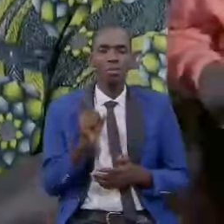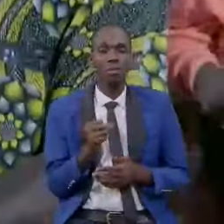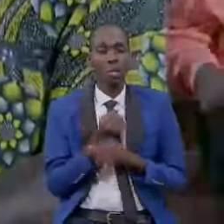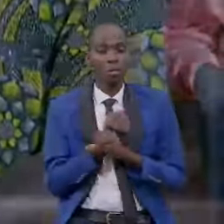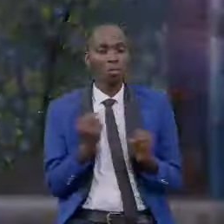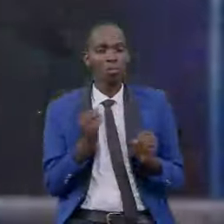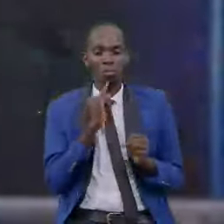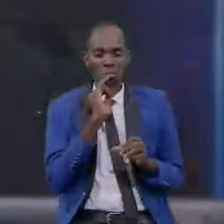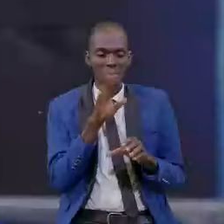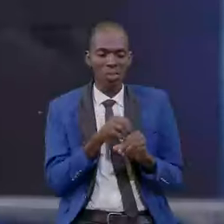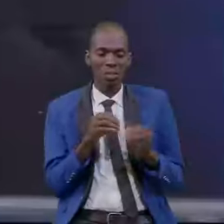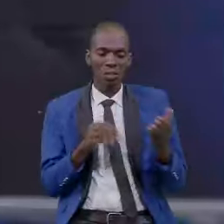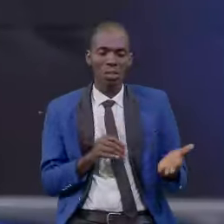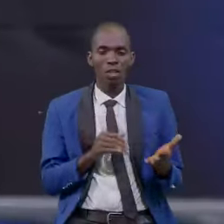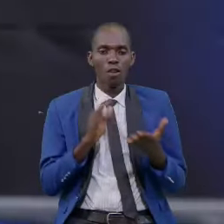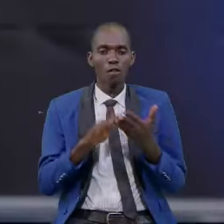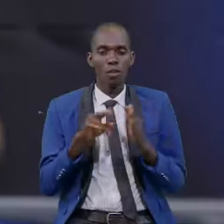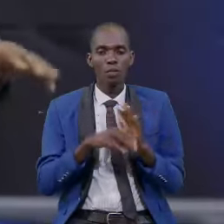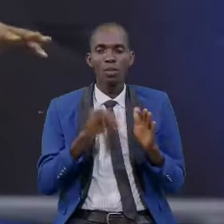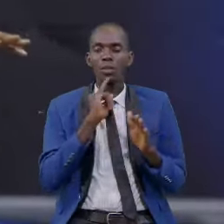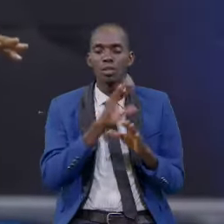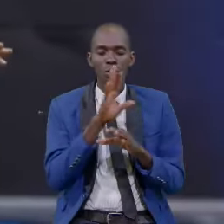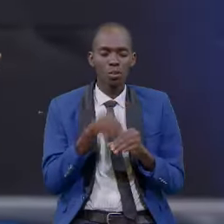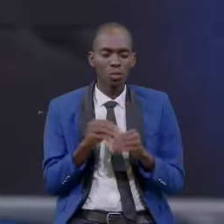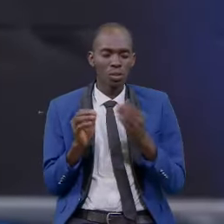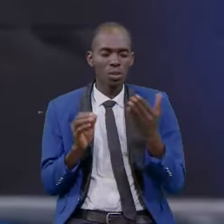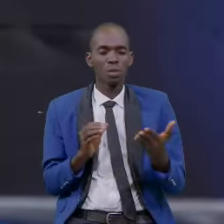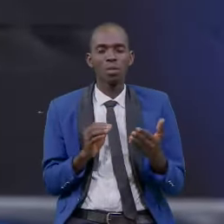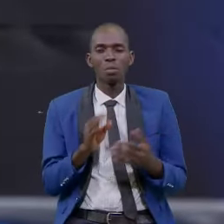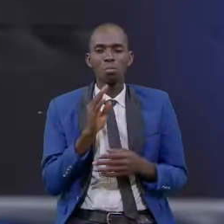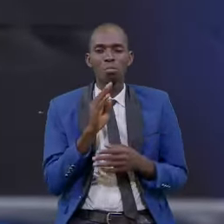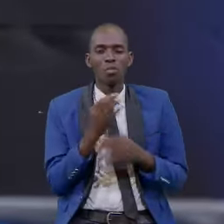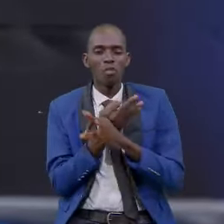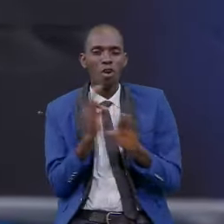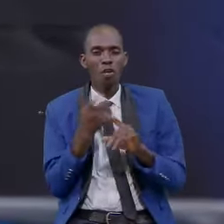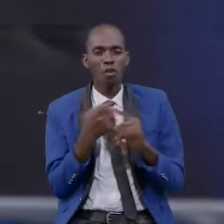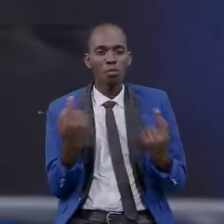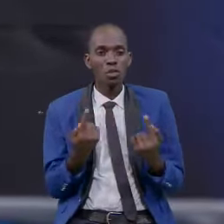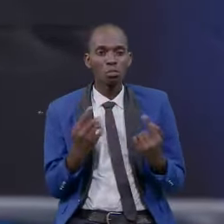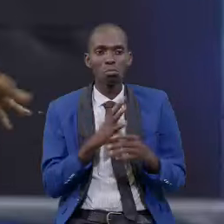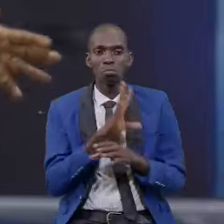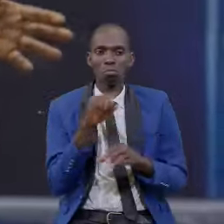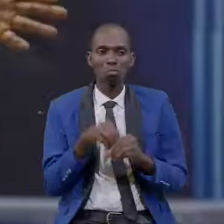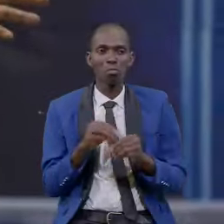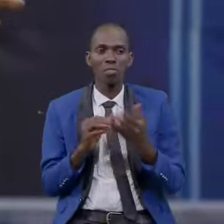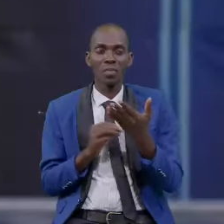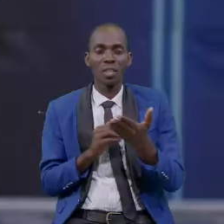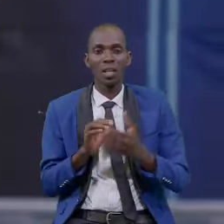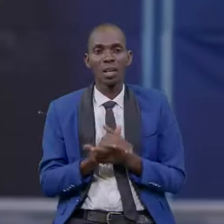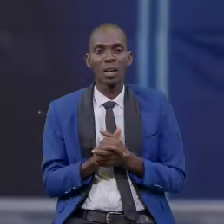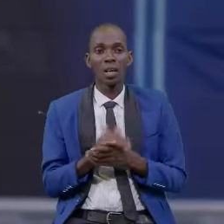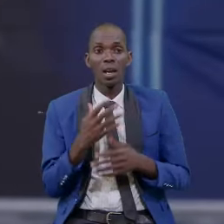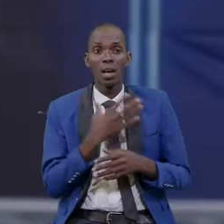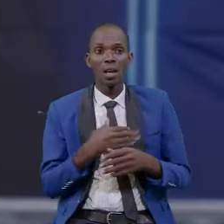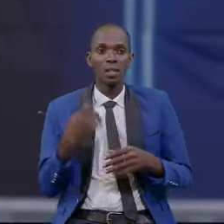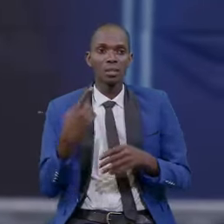there, all things. Forgiveness there, all things. Freedom from sin, all things. And the